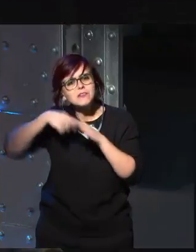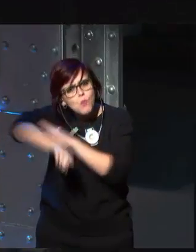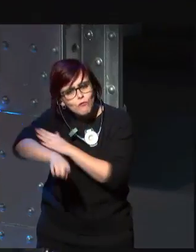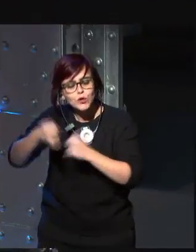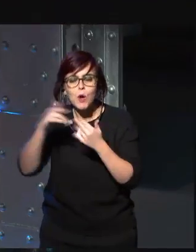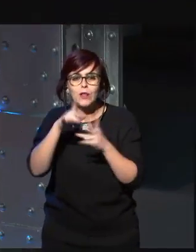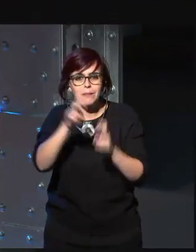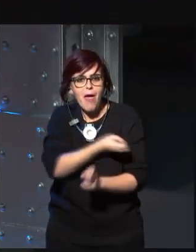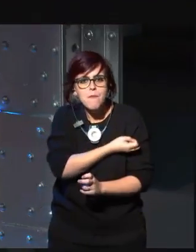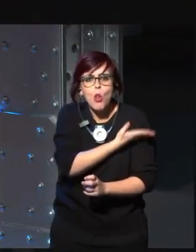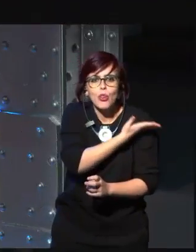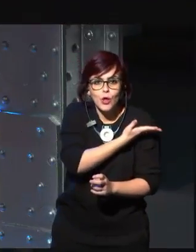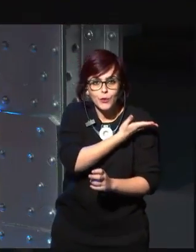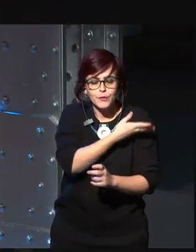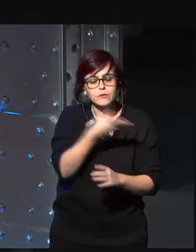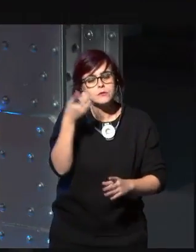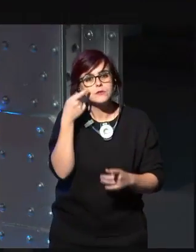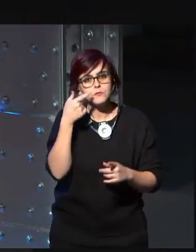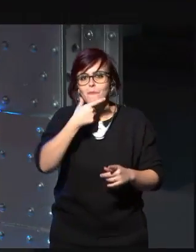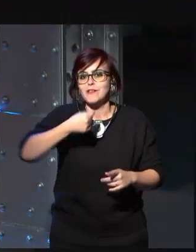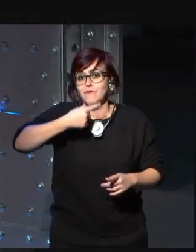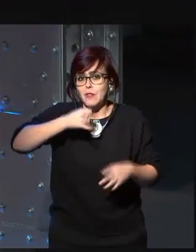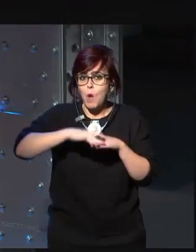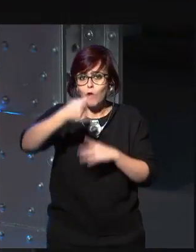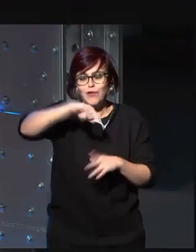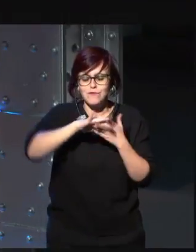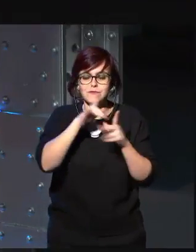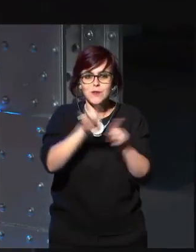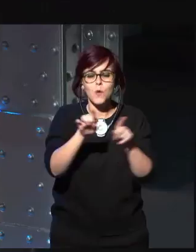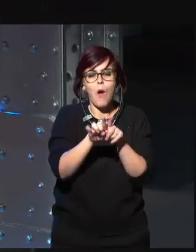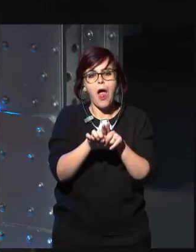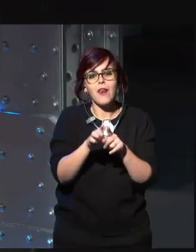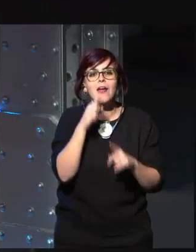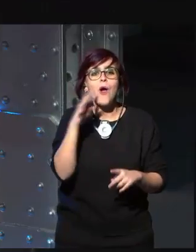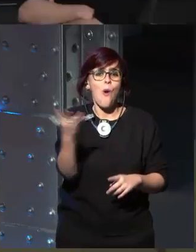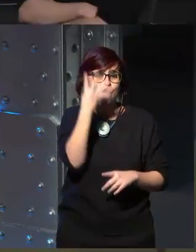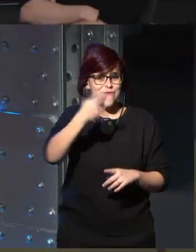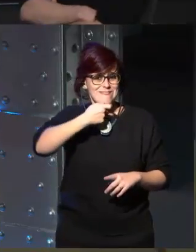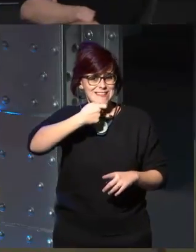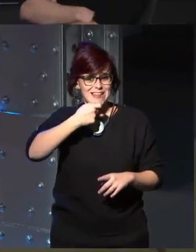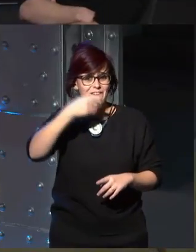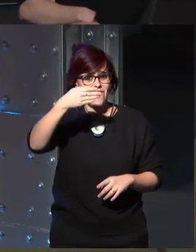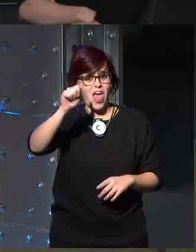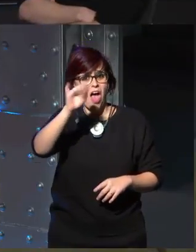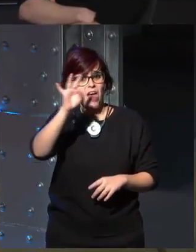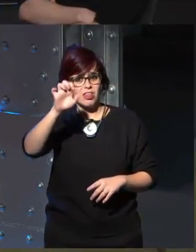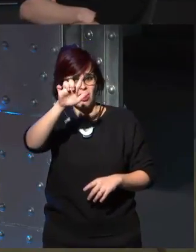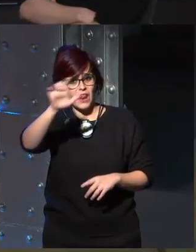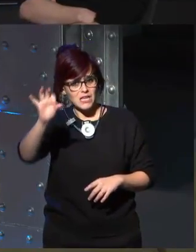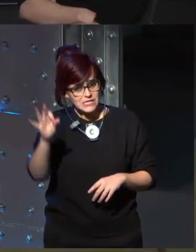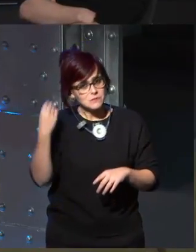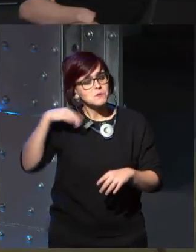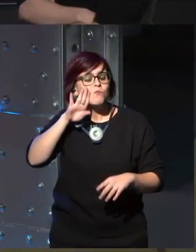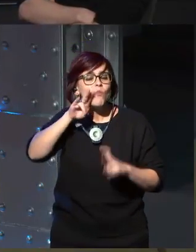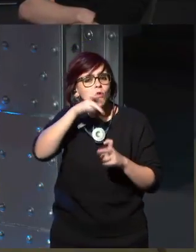is talking a lot about emotions and so on, and we've all felt different levels of emotion with listening to